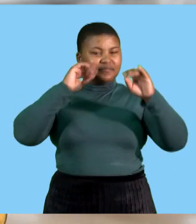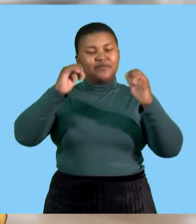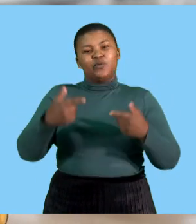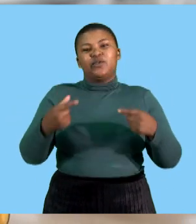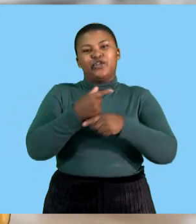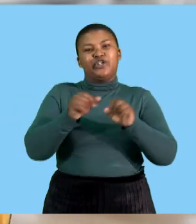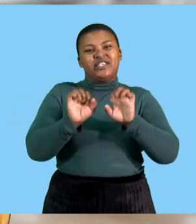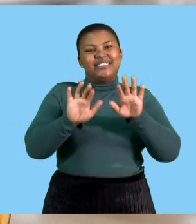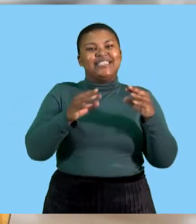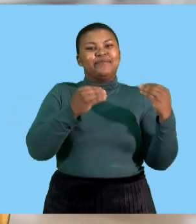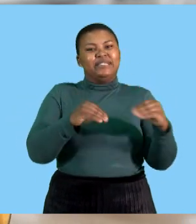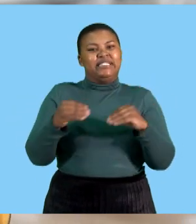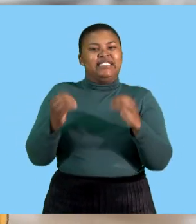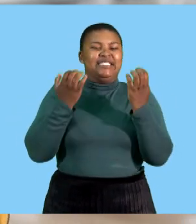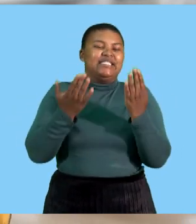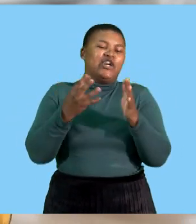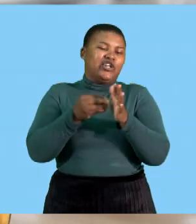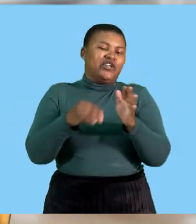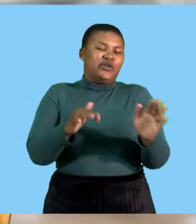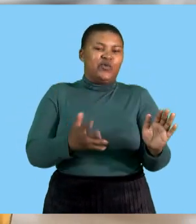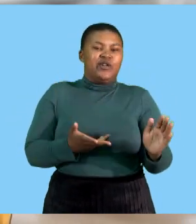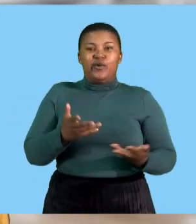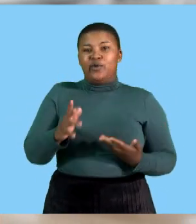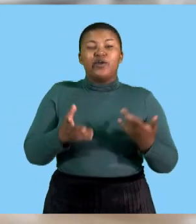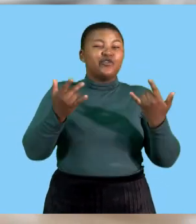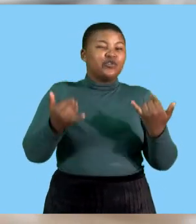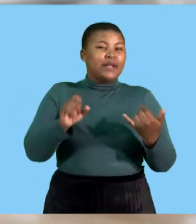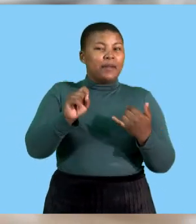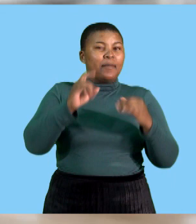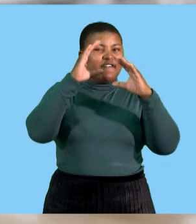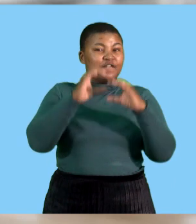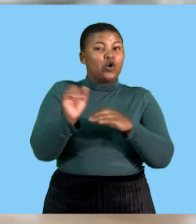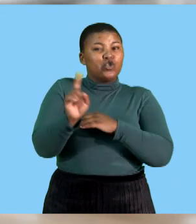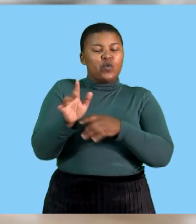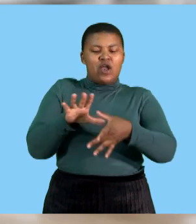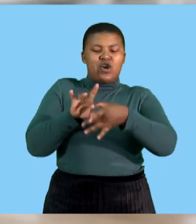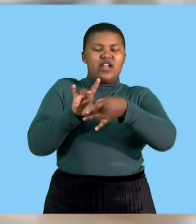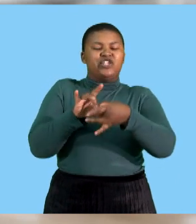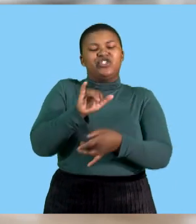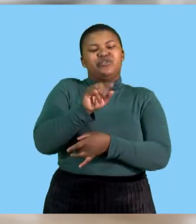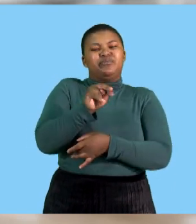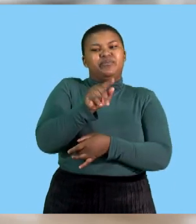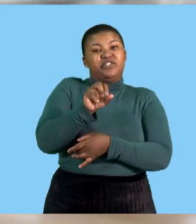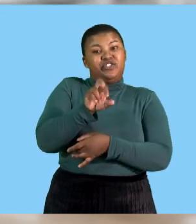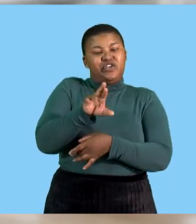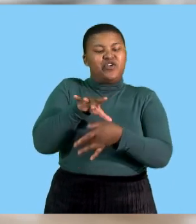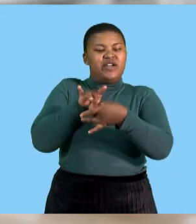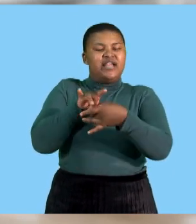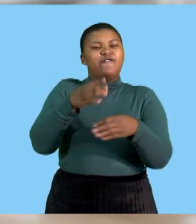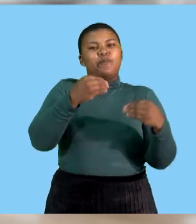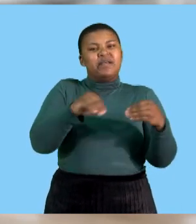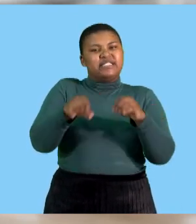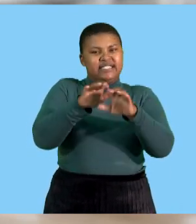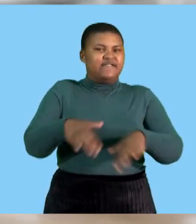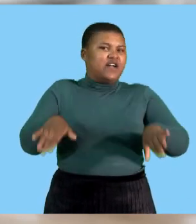Hello and welcome to our Grade 10 Business Studies learners, and this is our lesson on the interrelationship between the